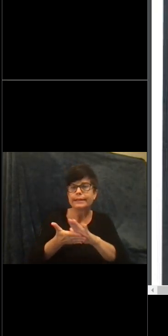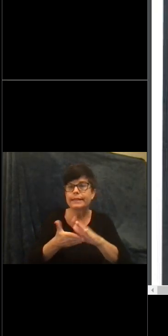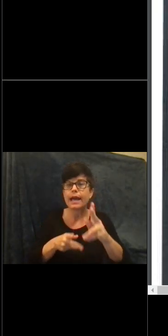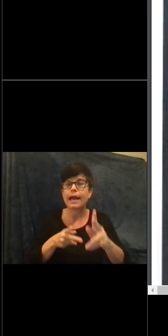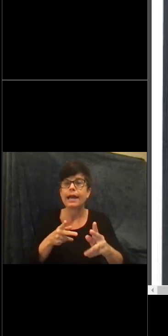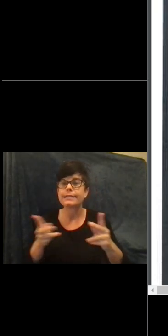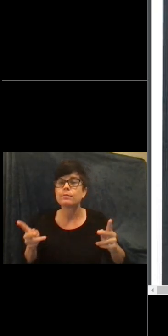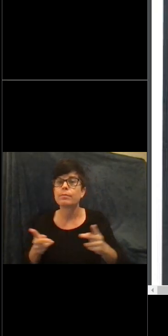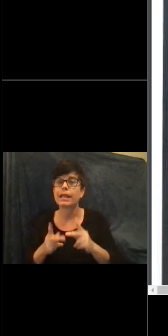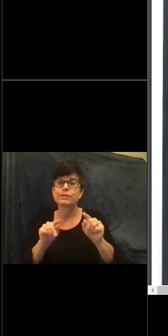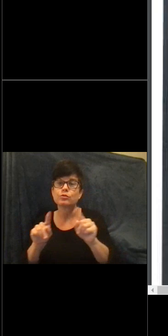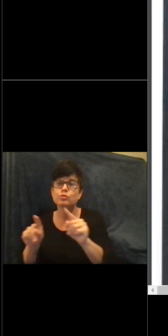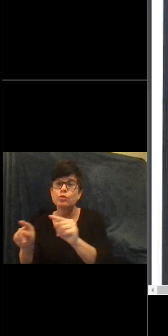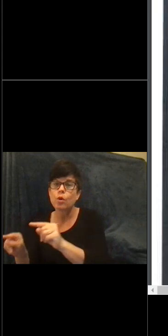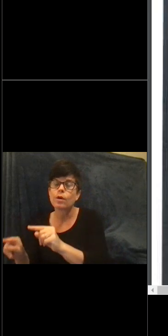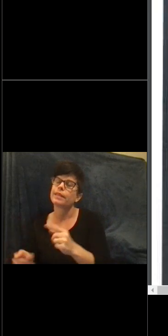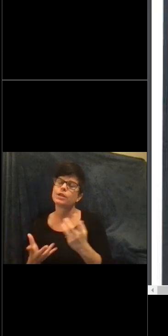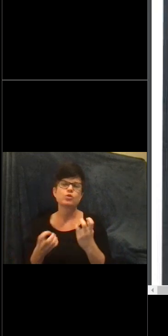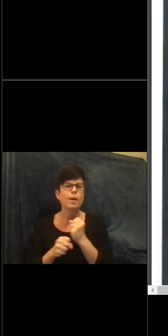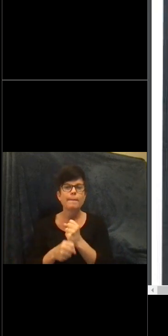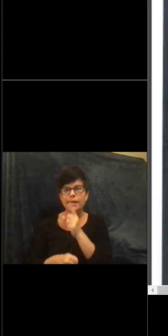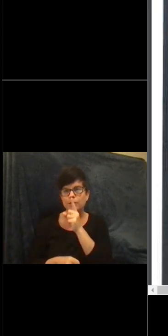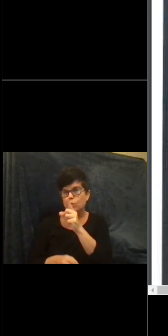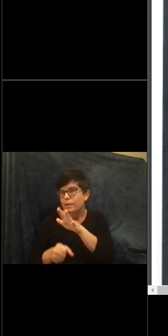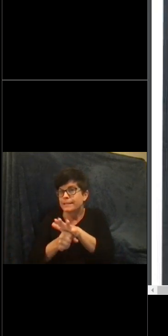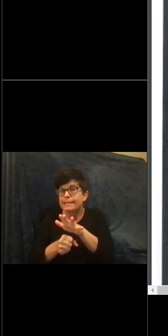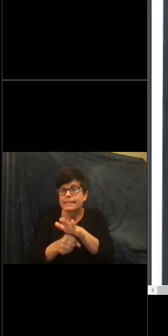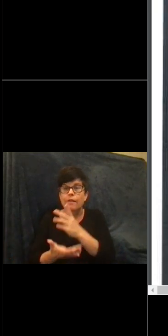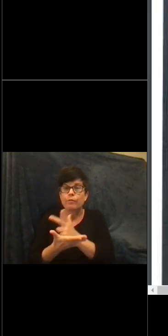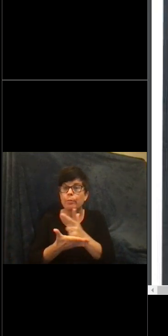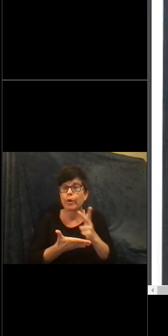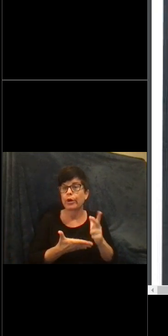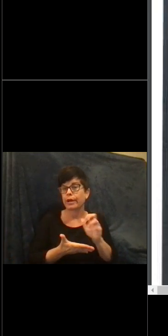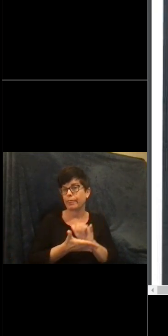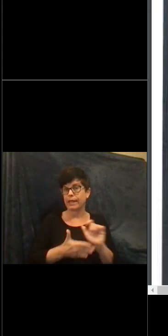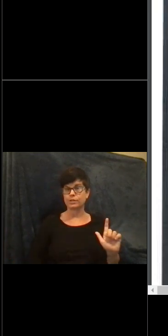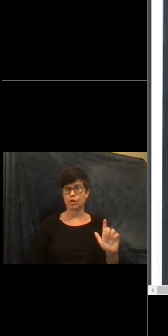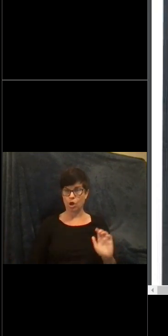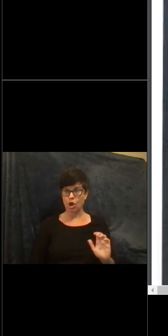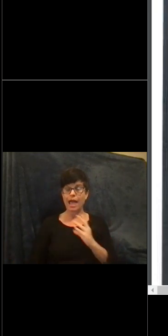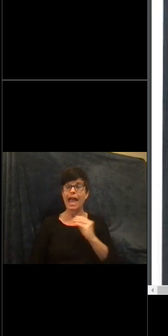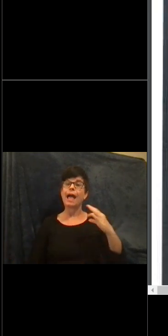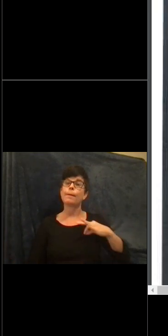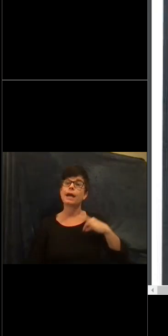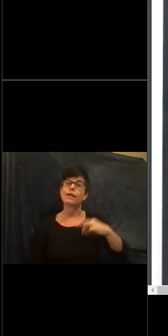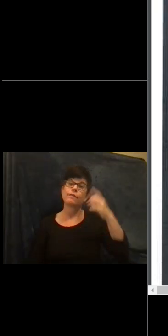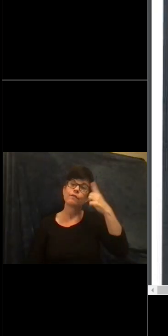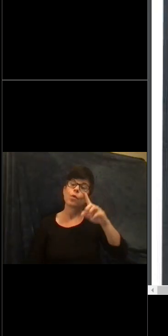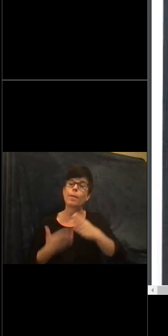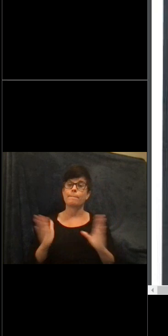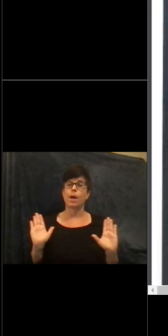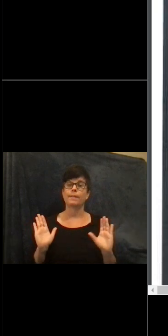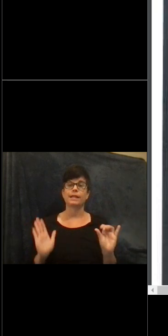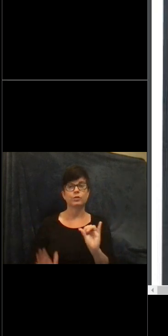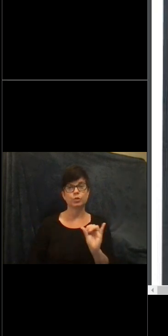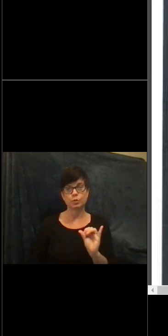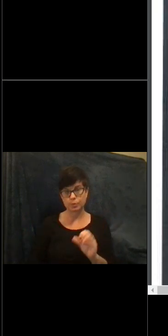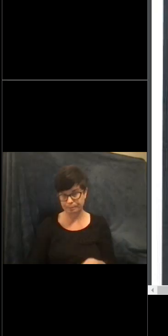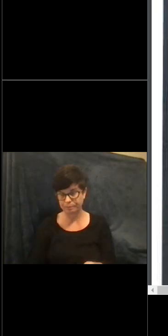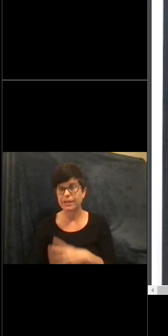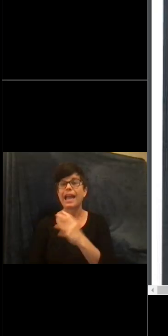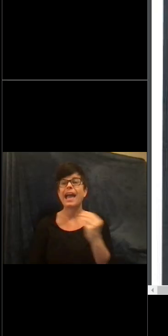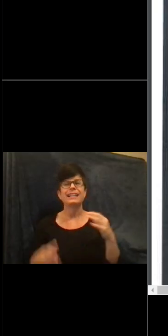sure that there's parking. They want to make sure that the benefit is also for the public, and to make sure that the density